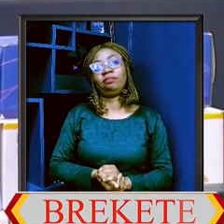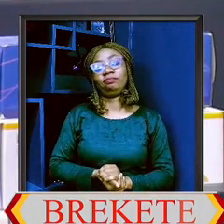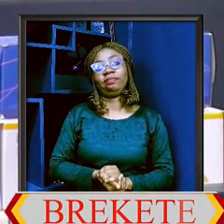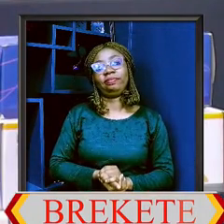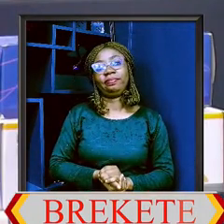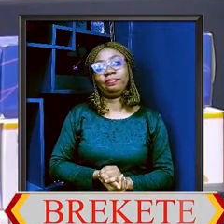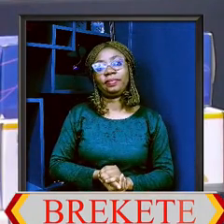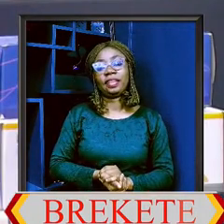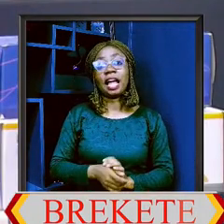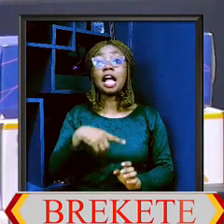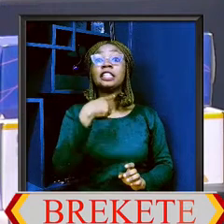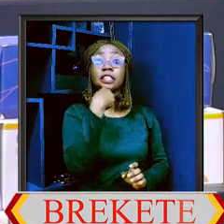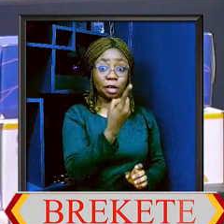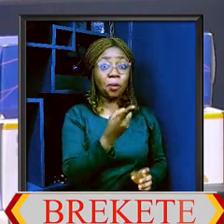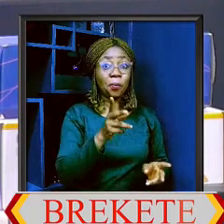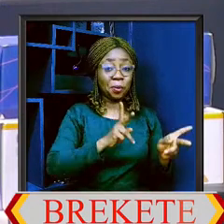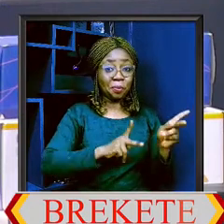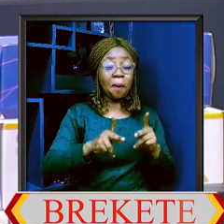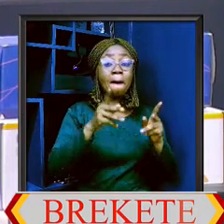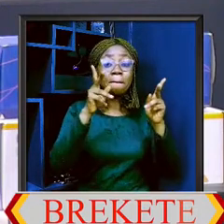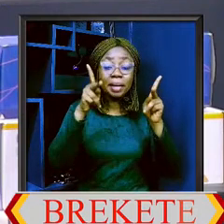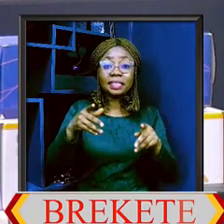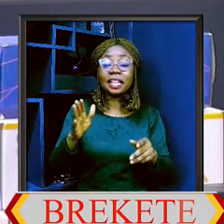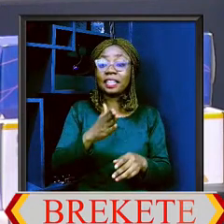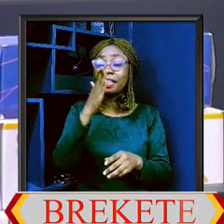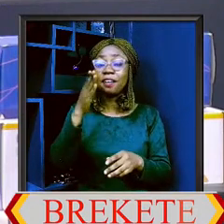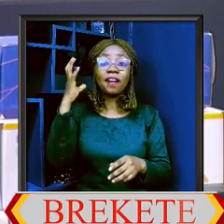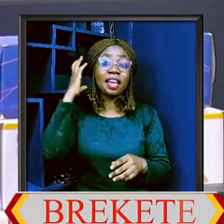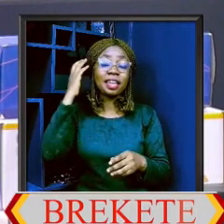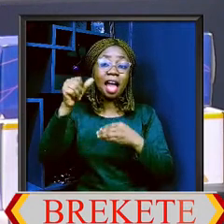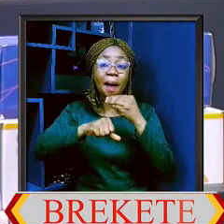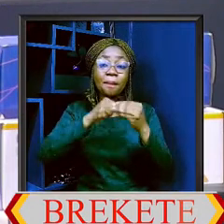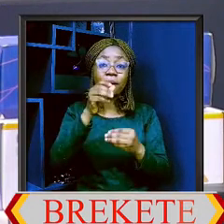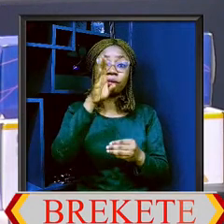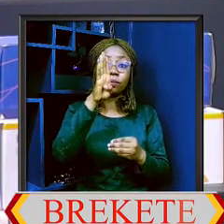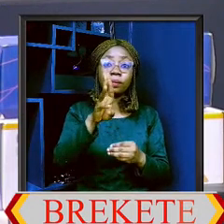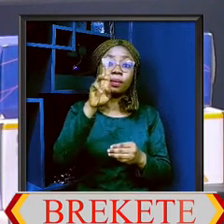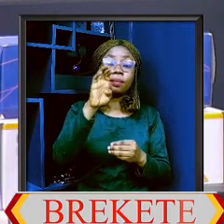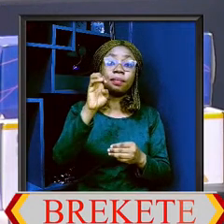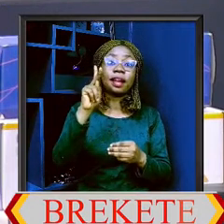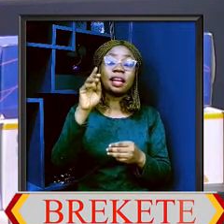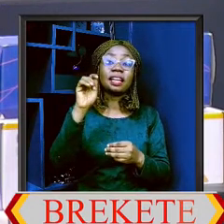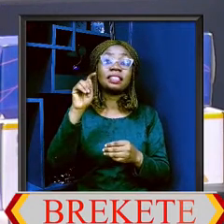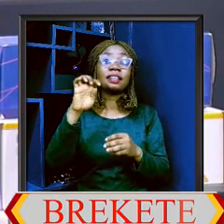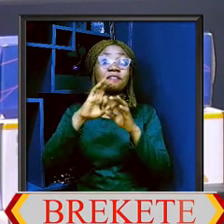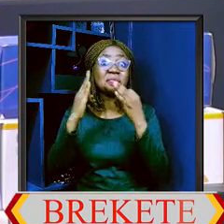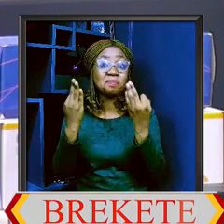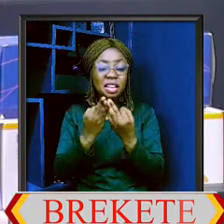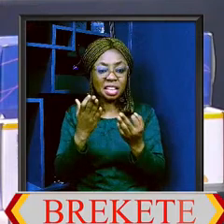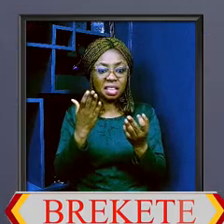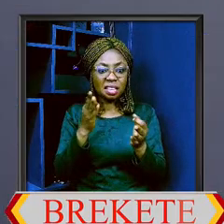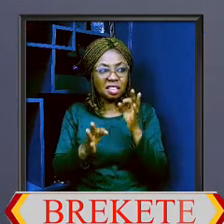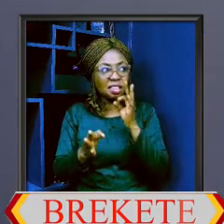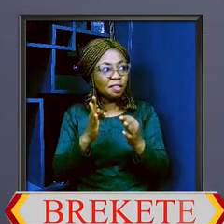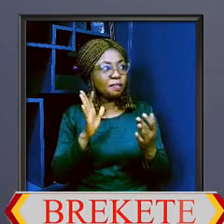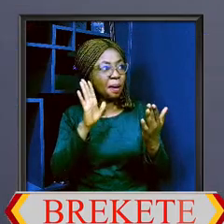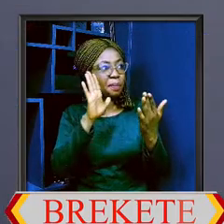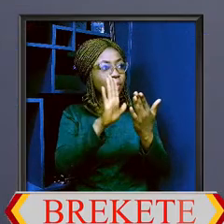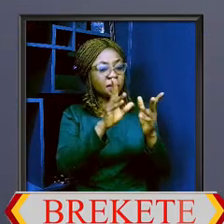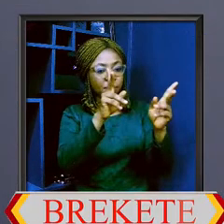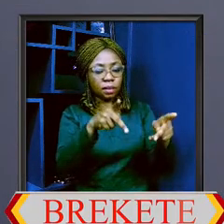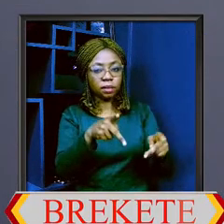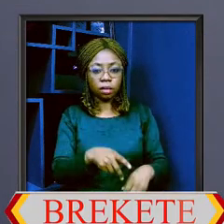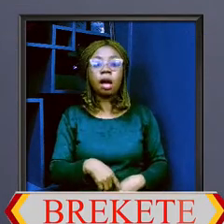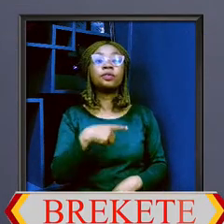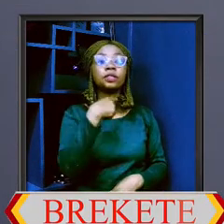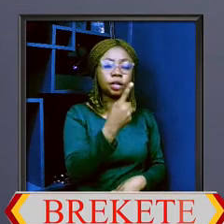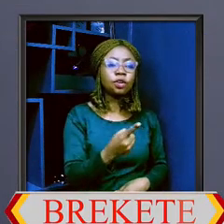education I they tell people person when never hear about bre family if I come across the person I go just tell them